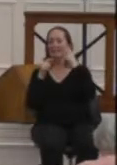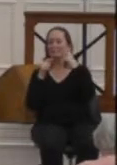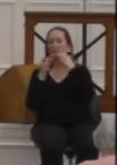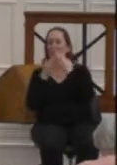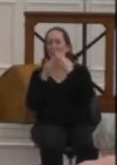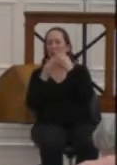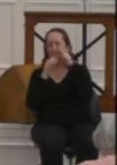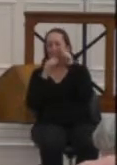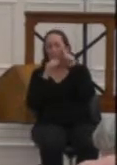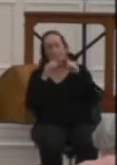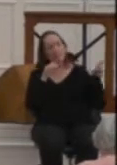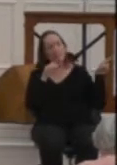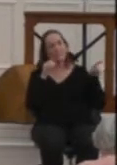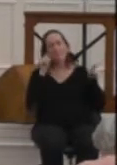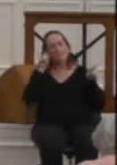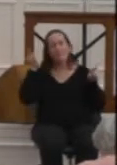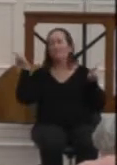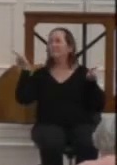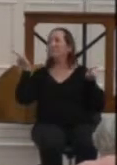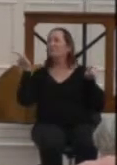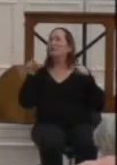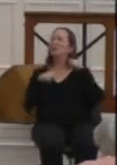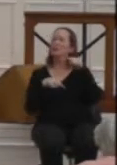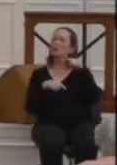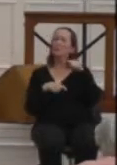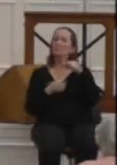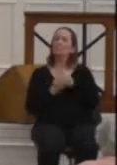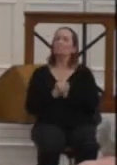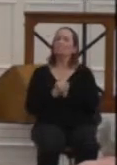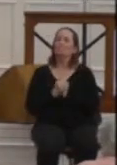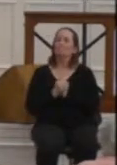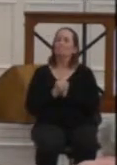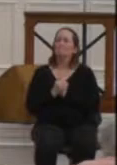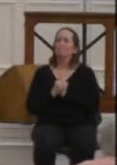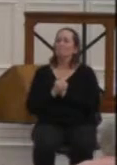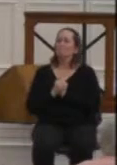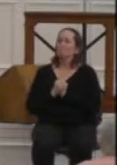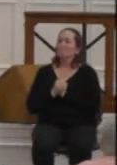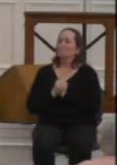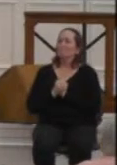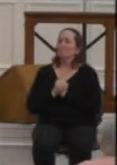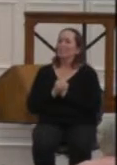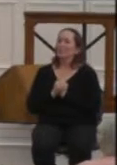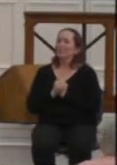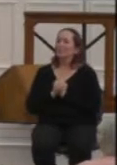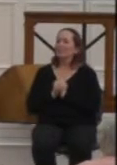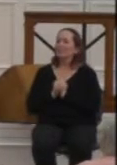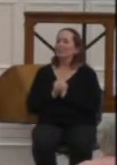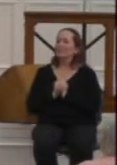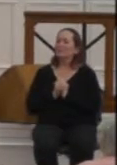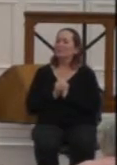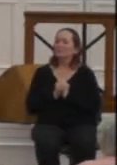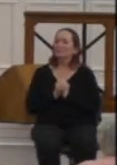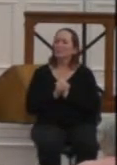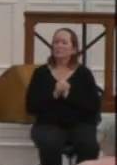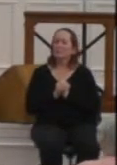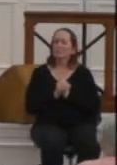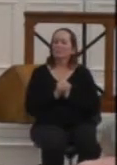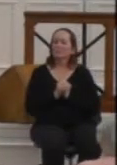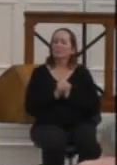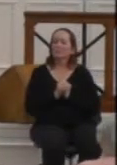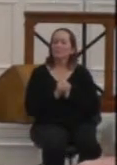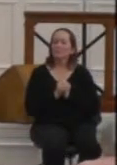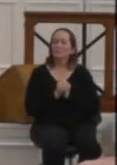You are a complex person. And I'm not talking just about your personality. I'm talking about how your physical